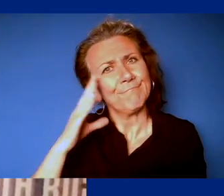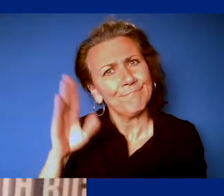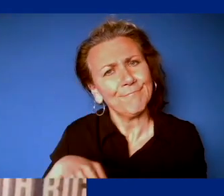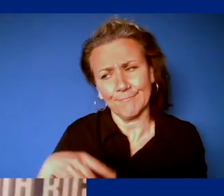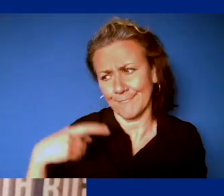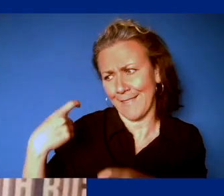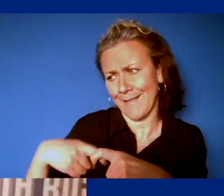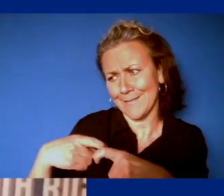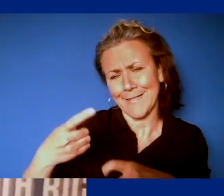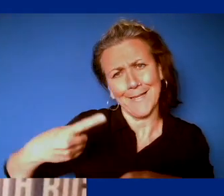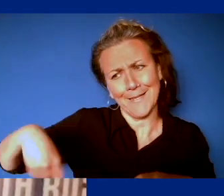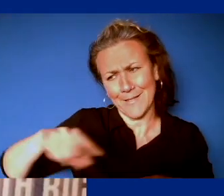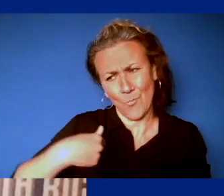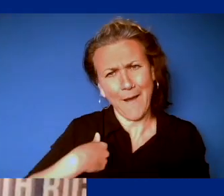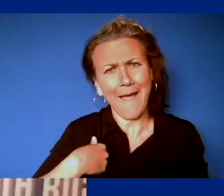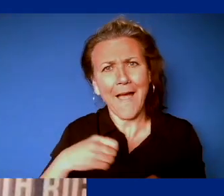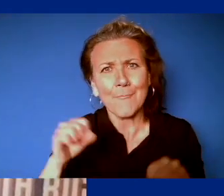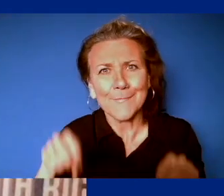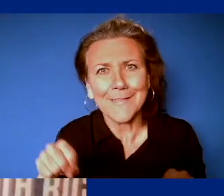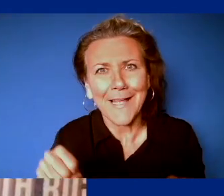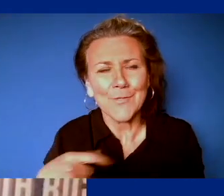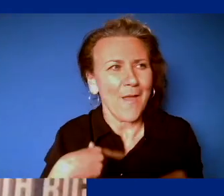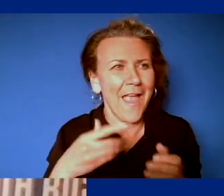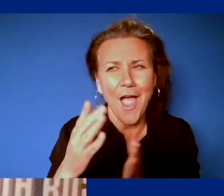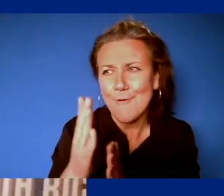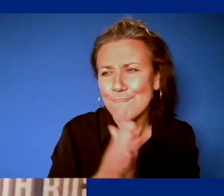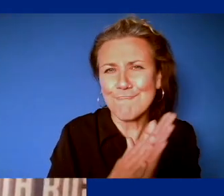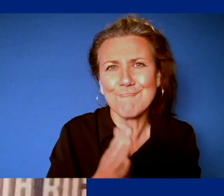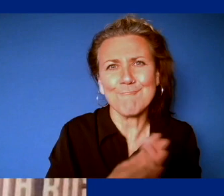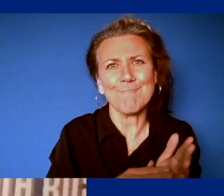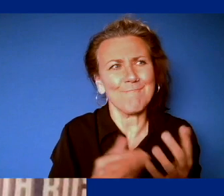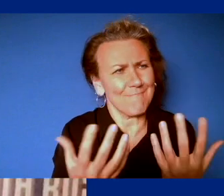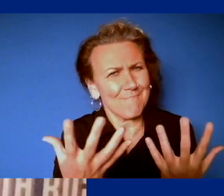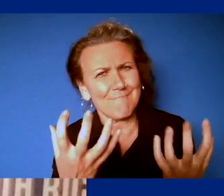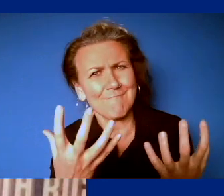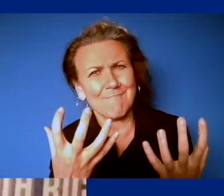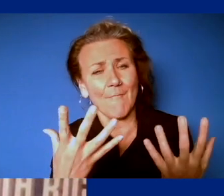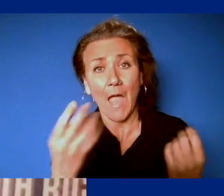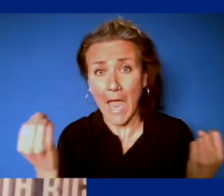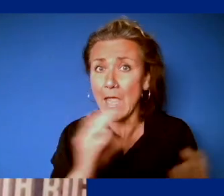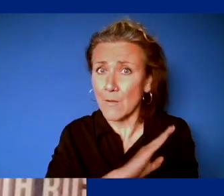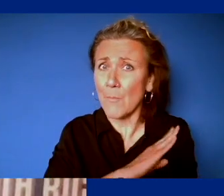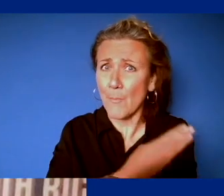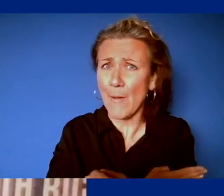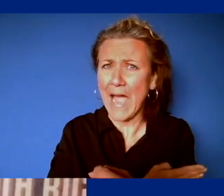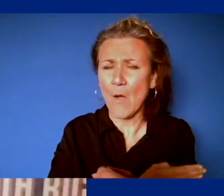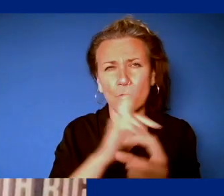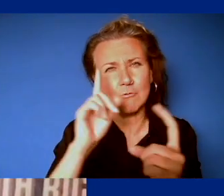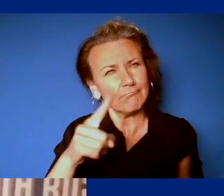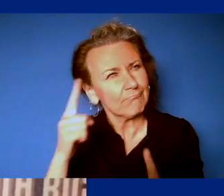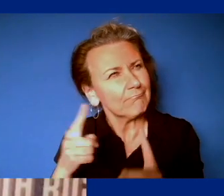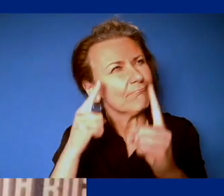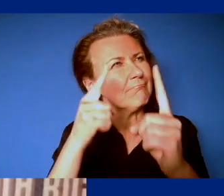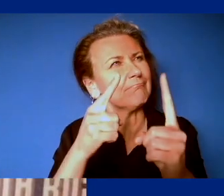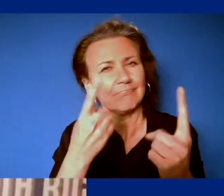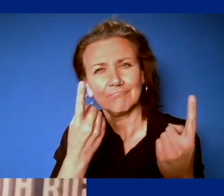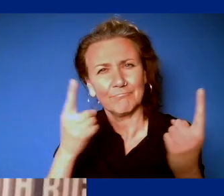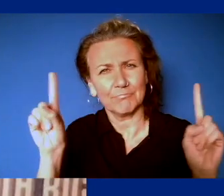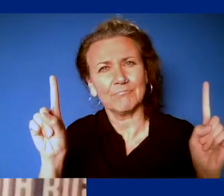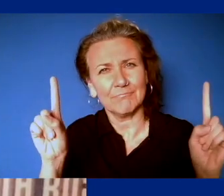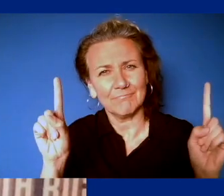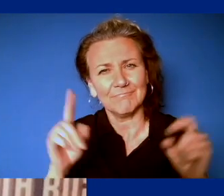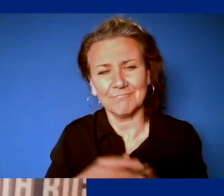we have the potential, we have the desire, and we have the personal power to achieve